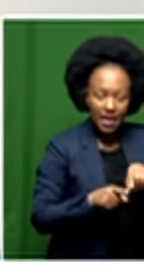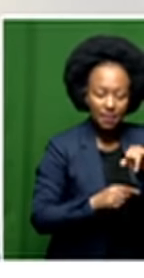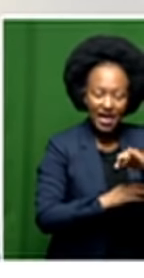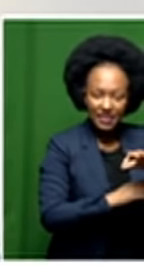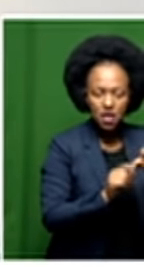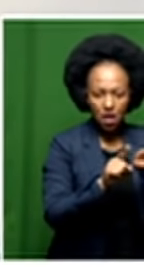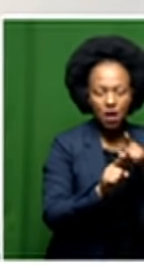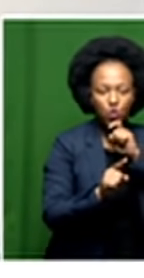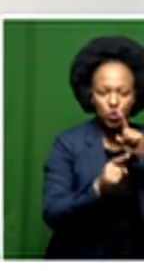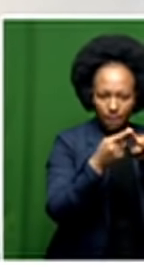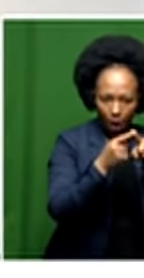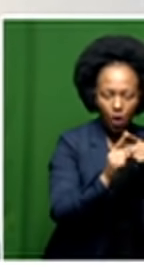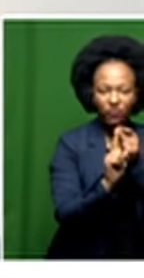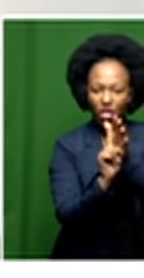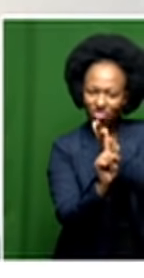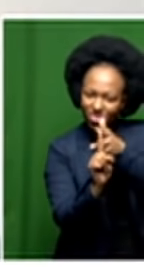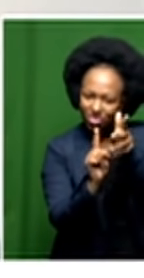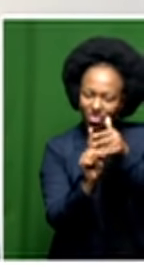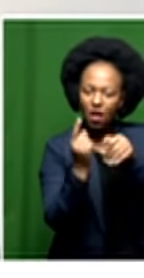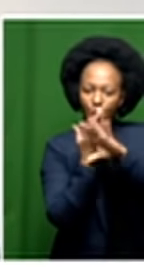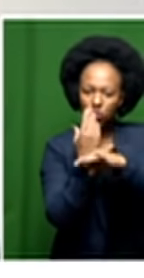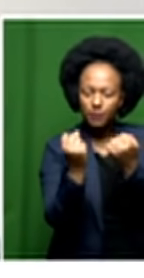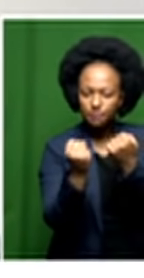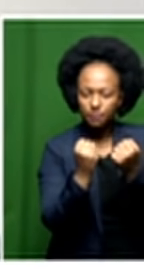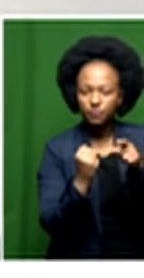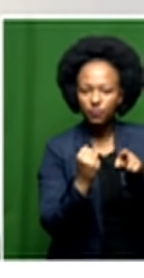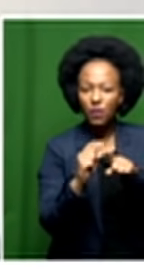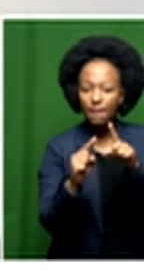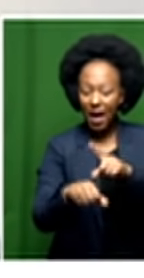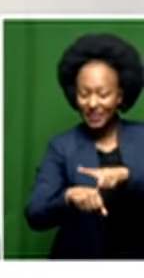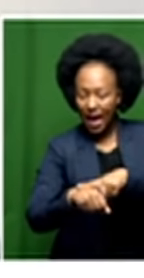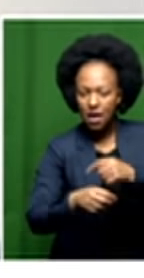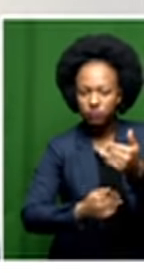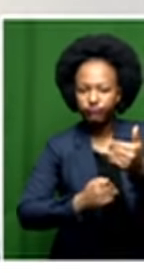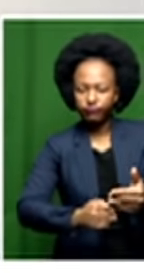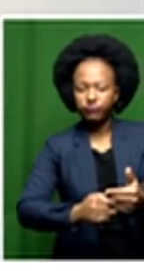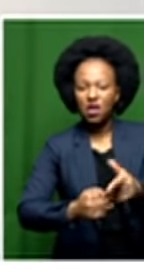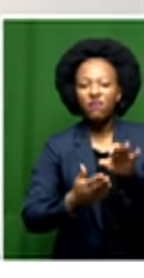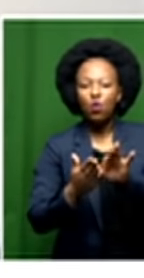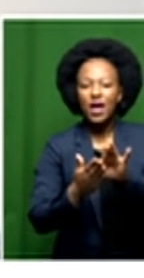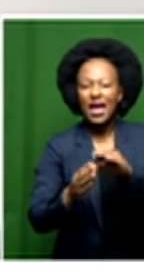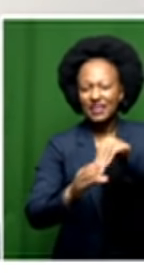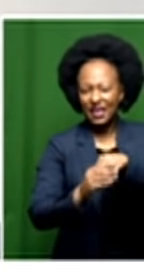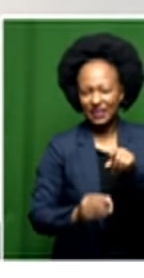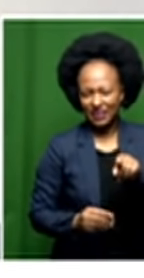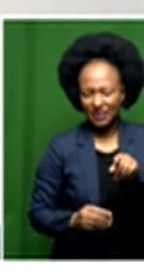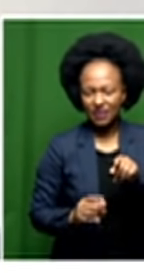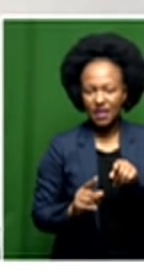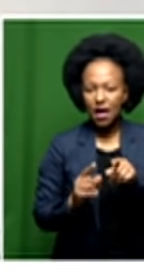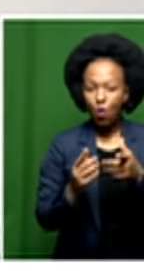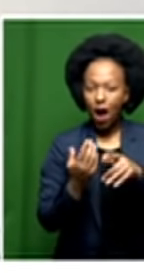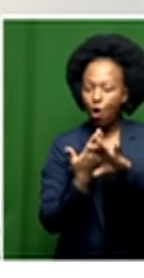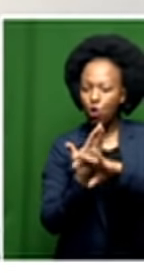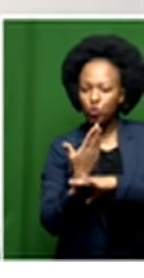also applies to constitutional obligations which are time-bound, like an election. So the